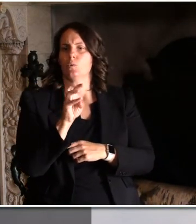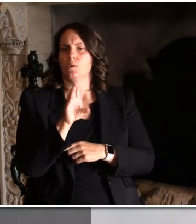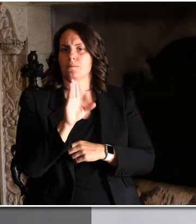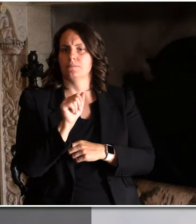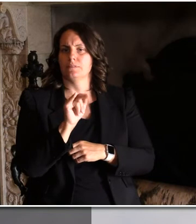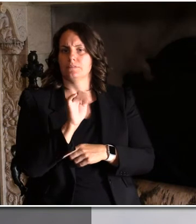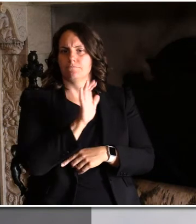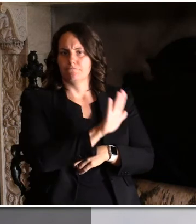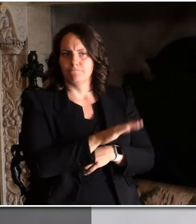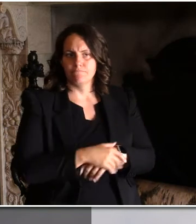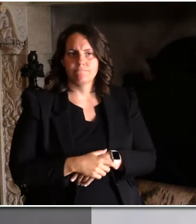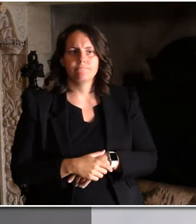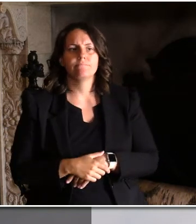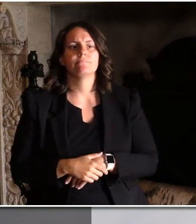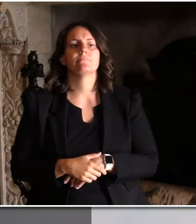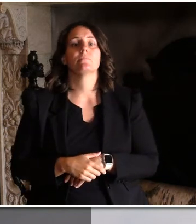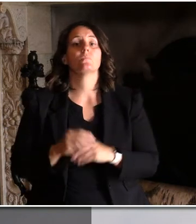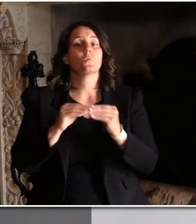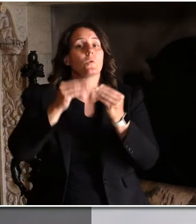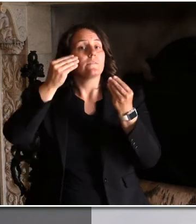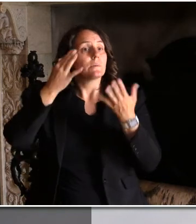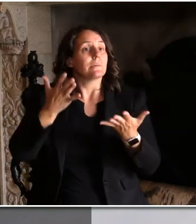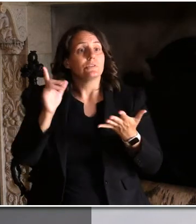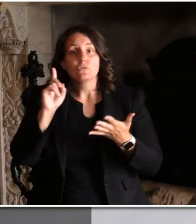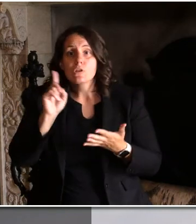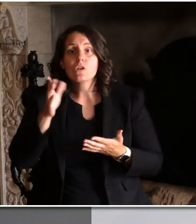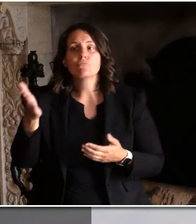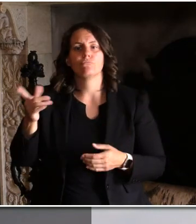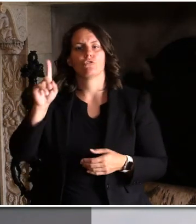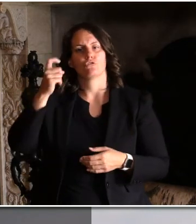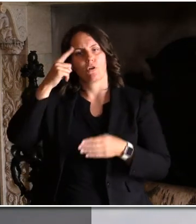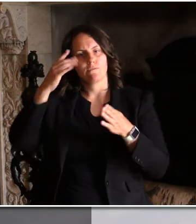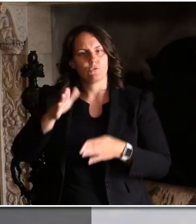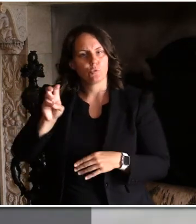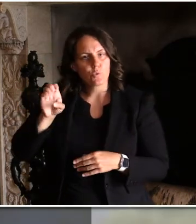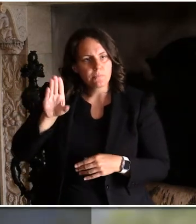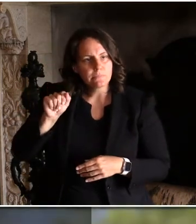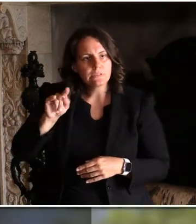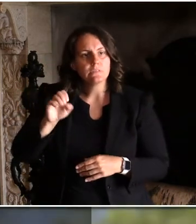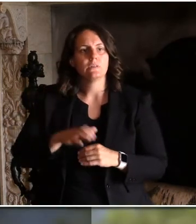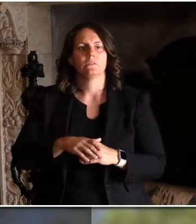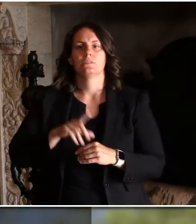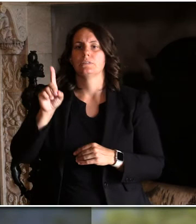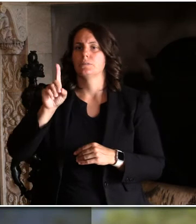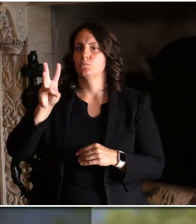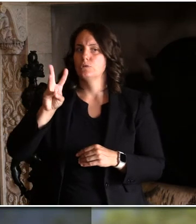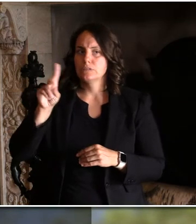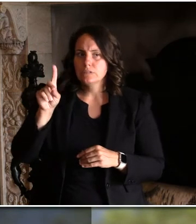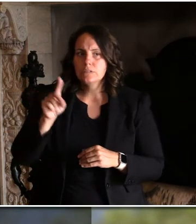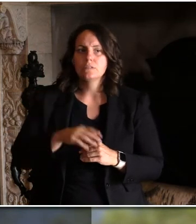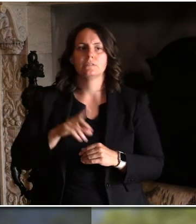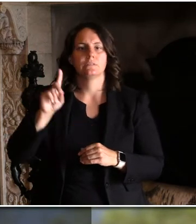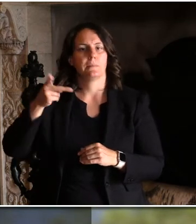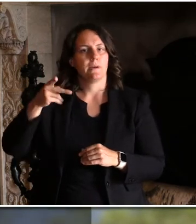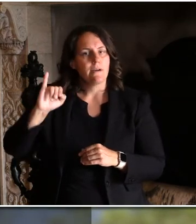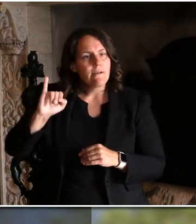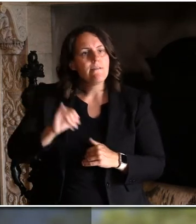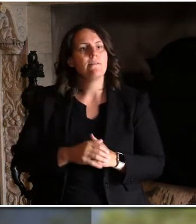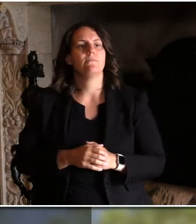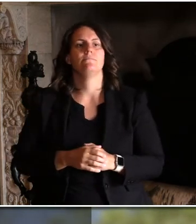Additional information can be found on the websites of the Governor, the Department of Workforce Development, the Department of Public Instruction, the